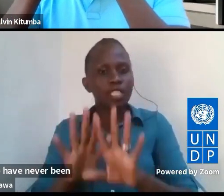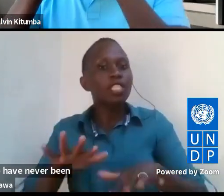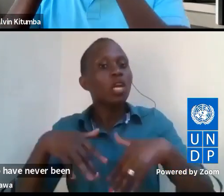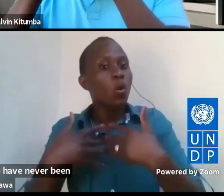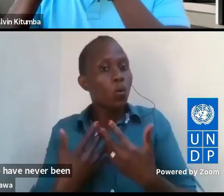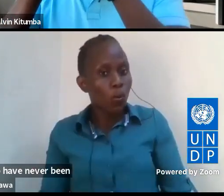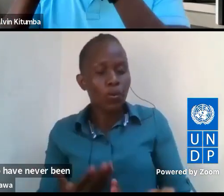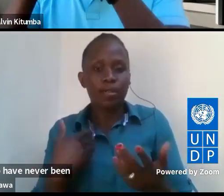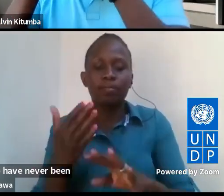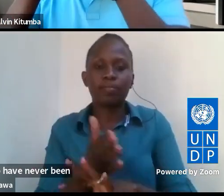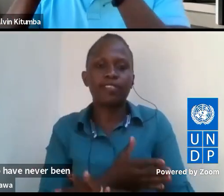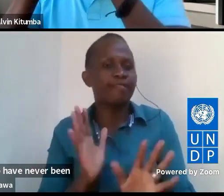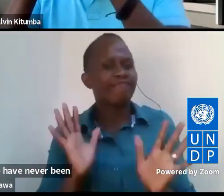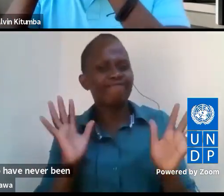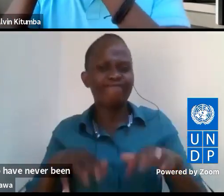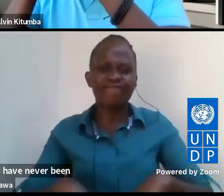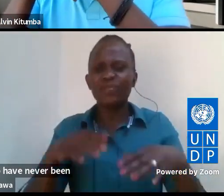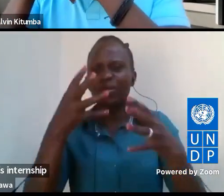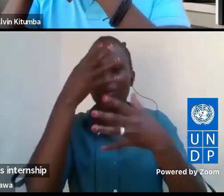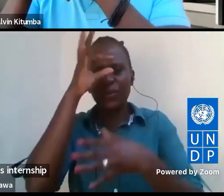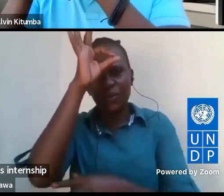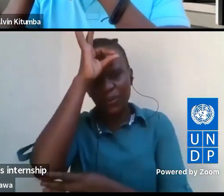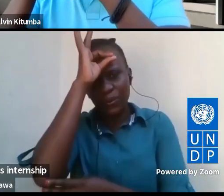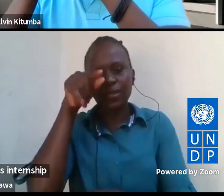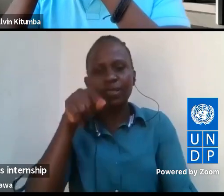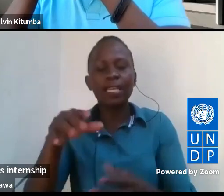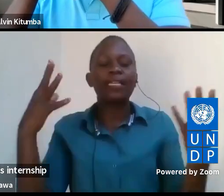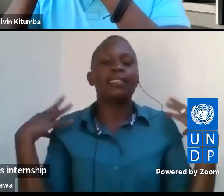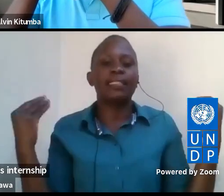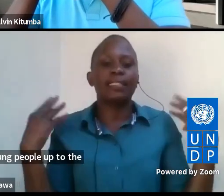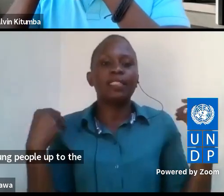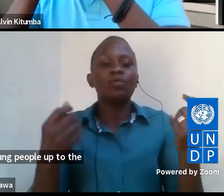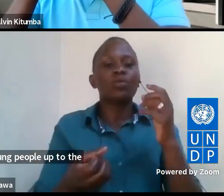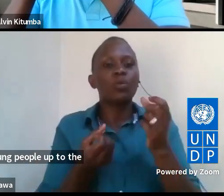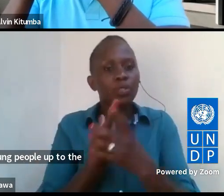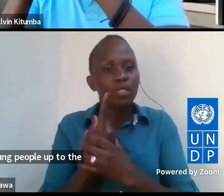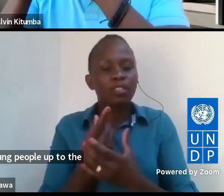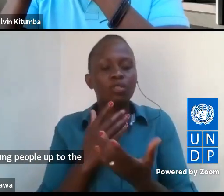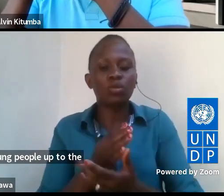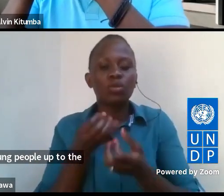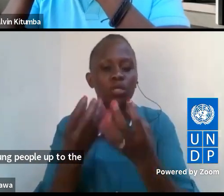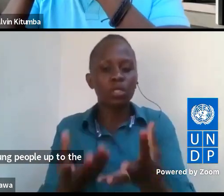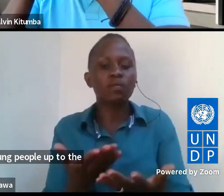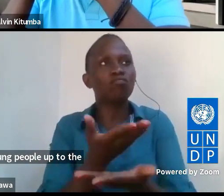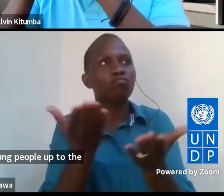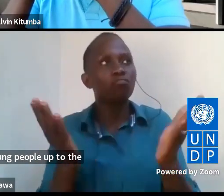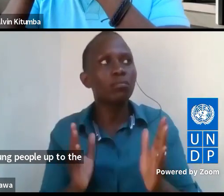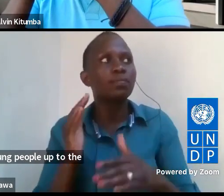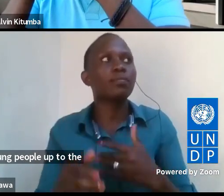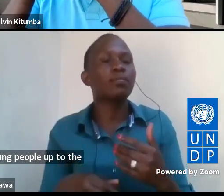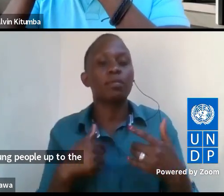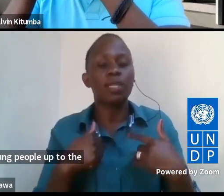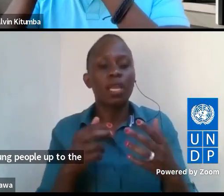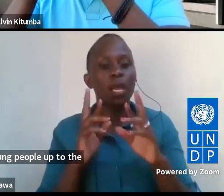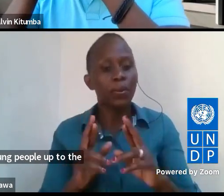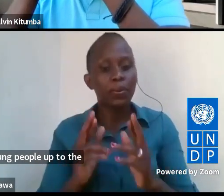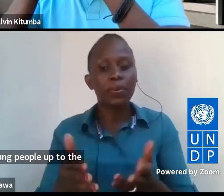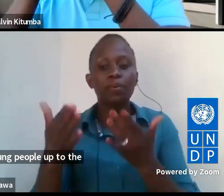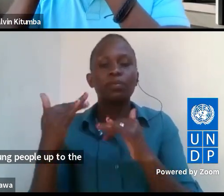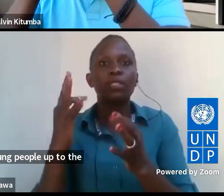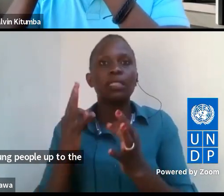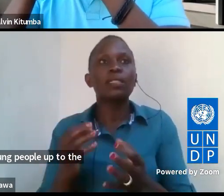internship opportunities are a great way to give young people an opportunity to try things out. So I hope that the next interns are listening in and taking advantage of